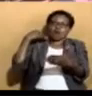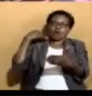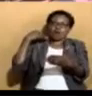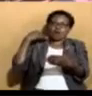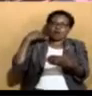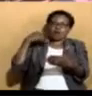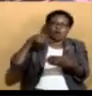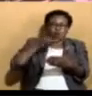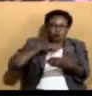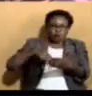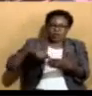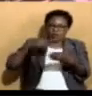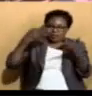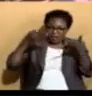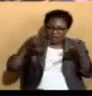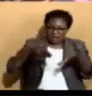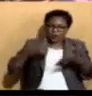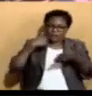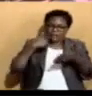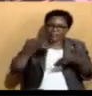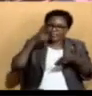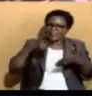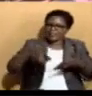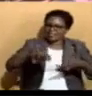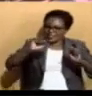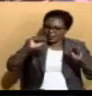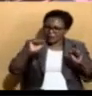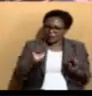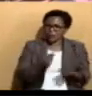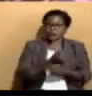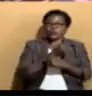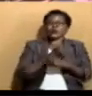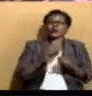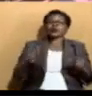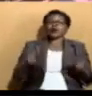is our very humble submission. That cannot happen.